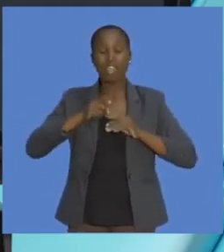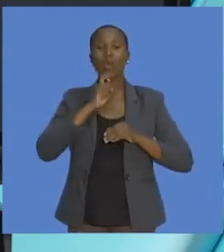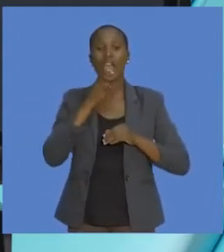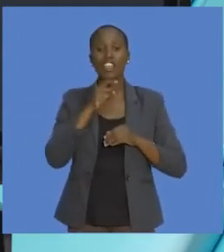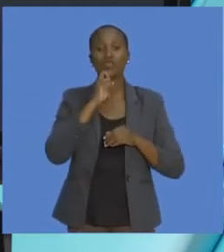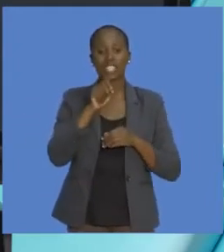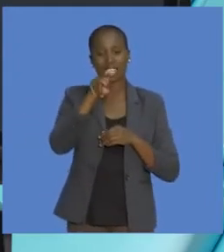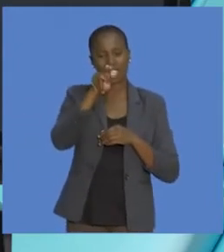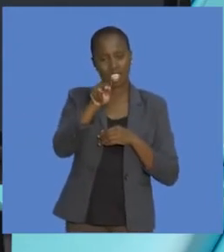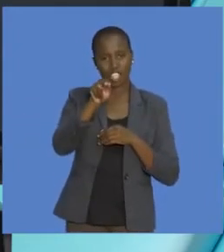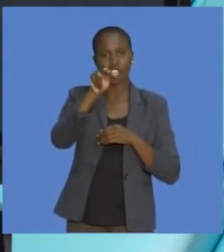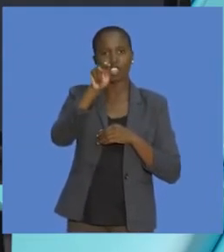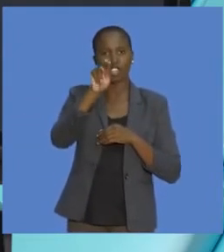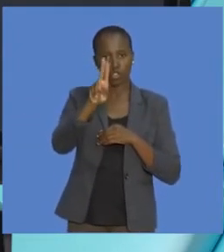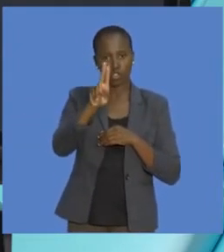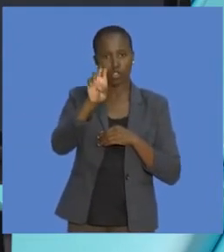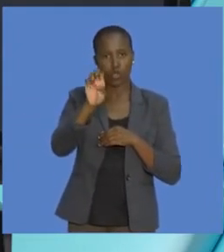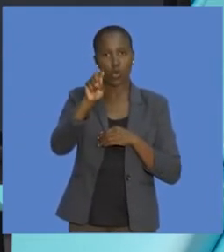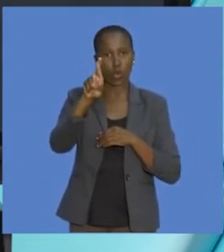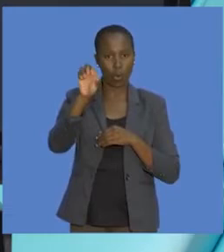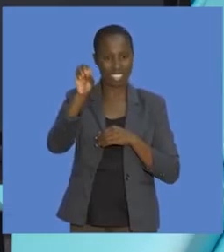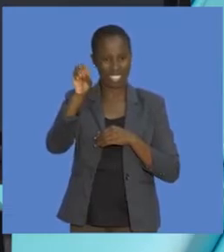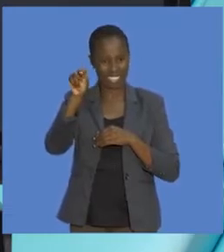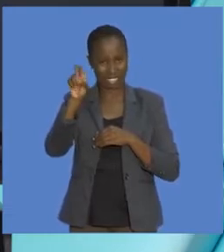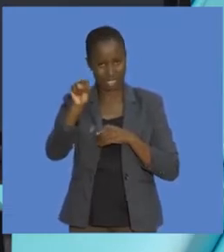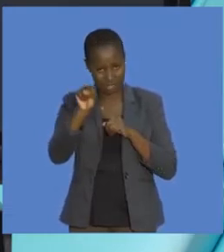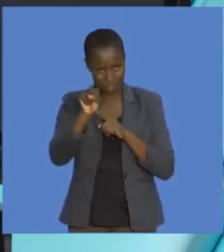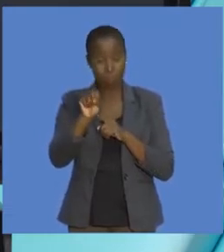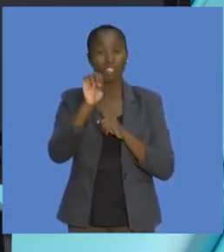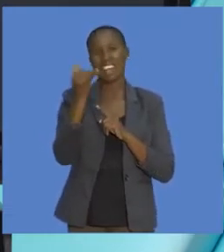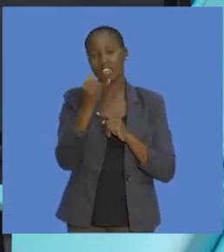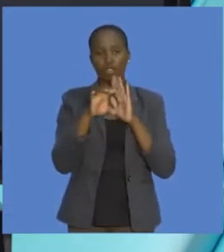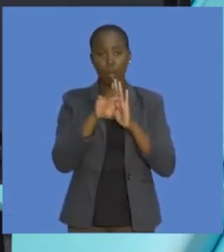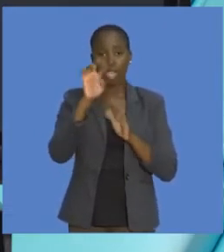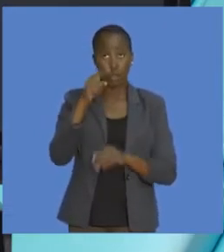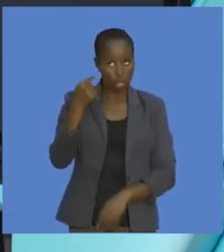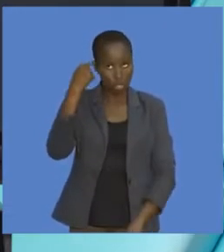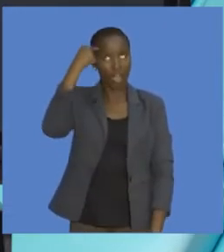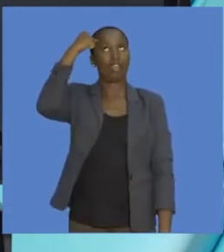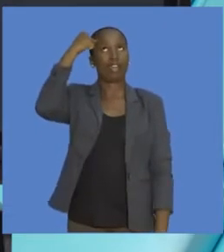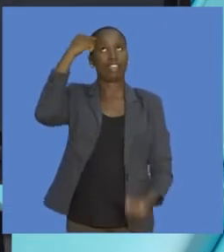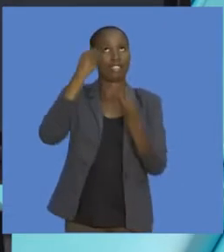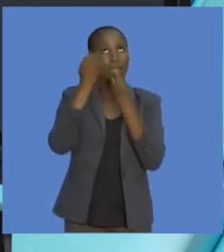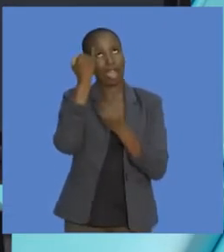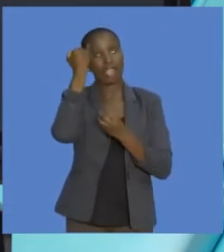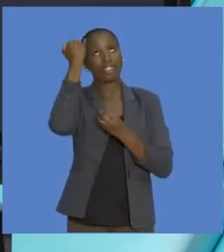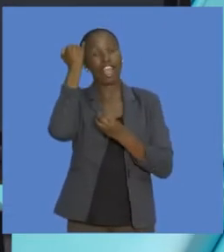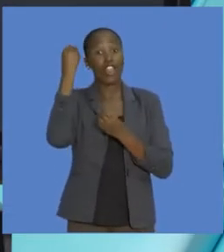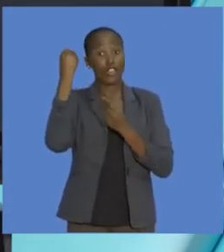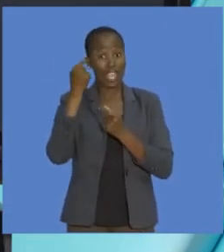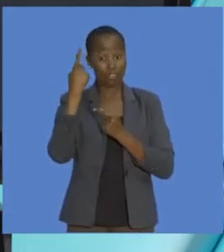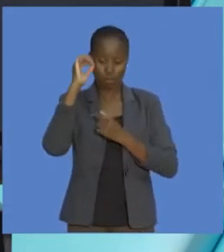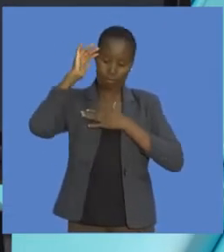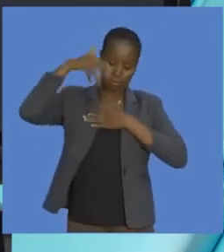sometimes the fact that you can think about something and your brain processes that information talks to the speed at which